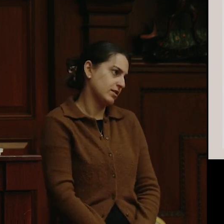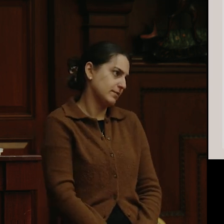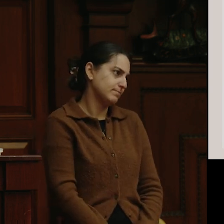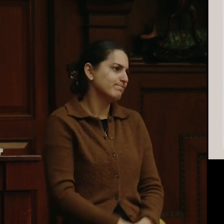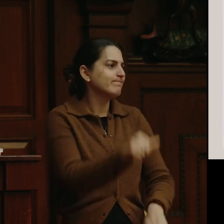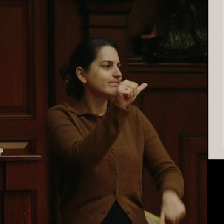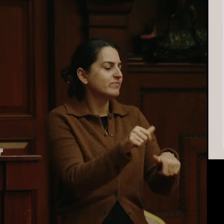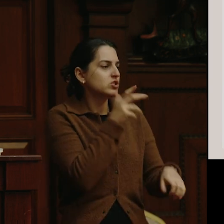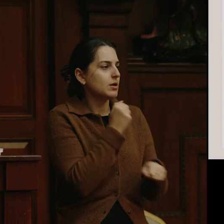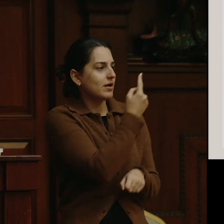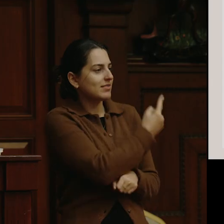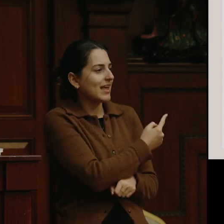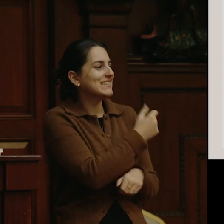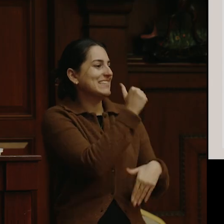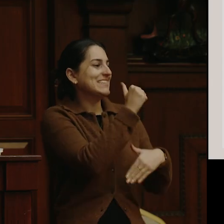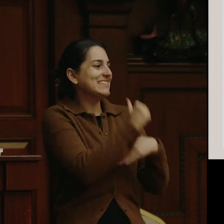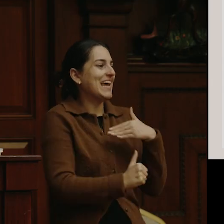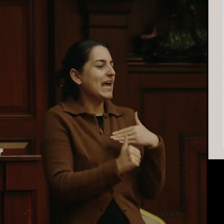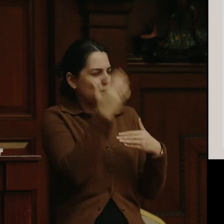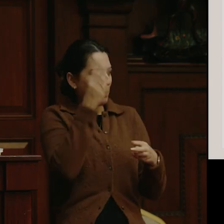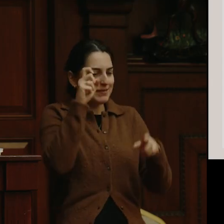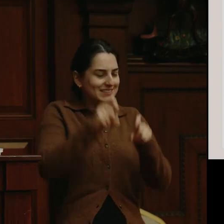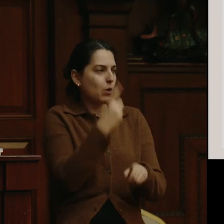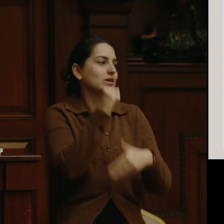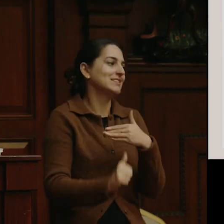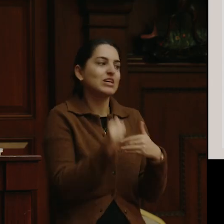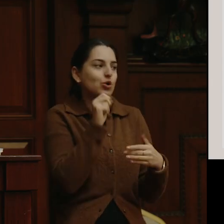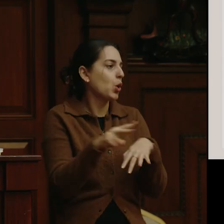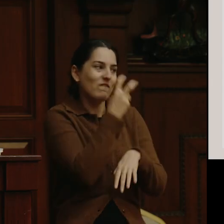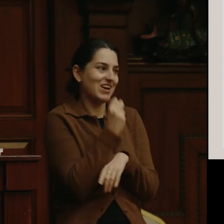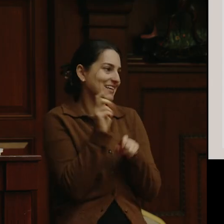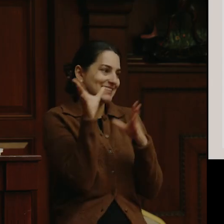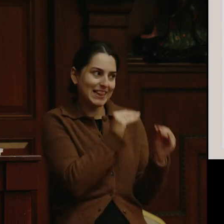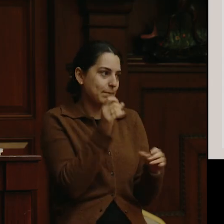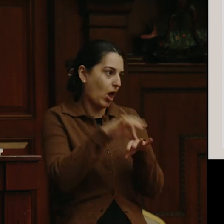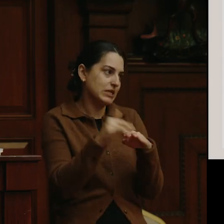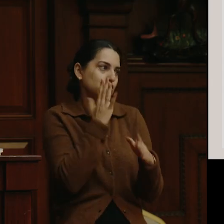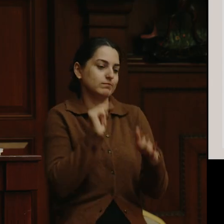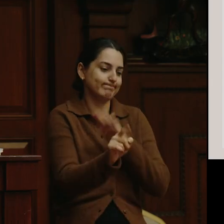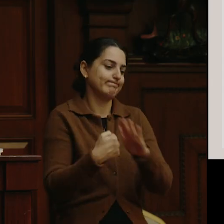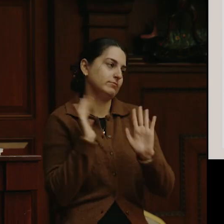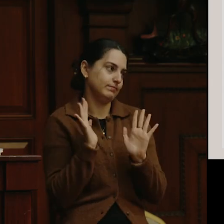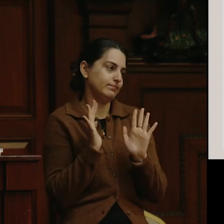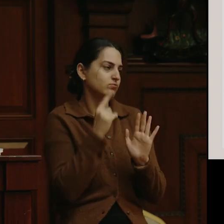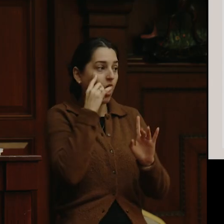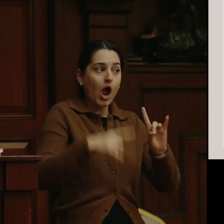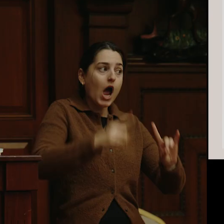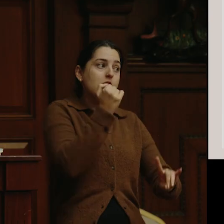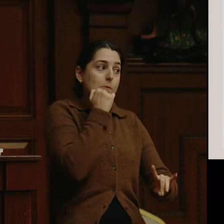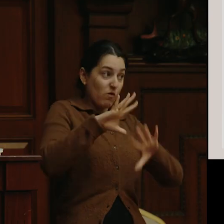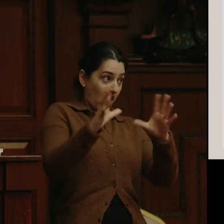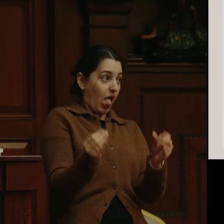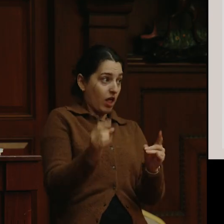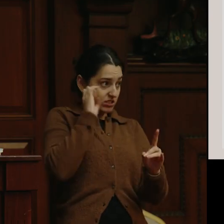Just going to briefly present on the day case admissions, so for those cases where there wasn't an overnight stay in hospital. We saw a much higher number